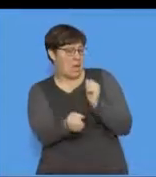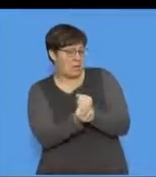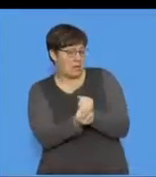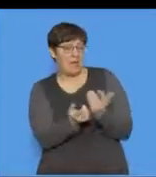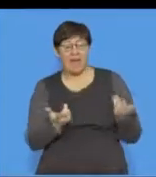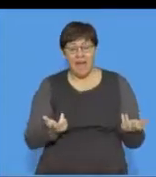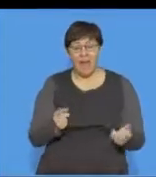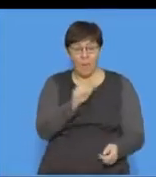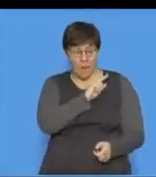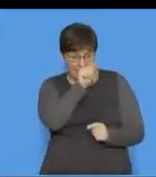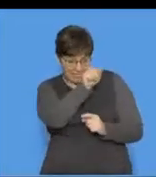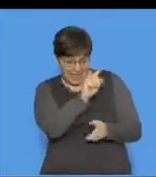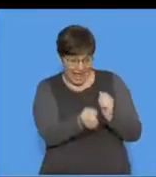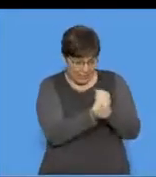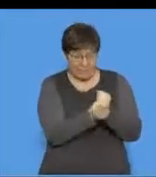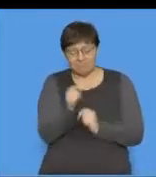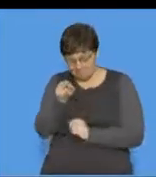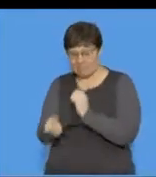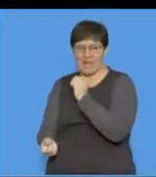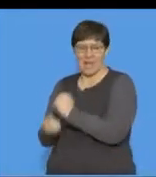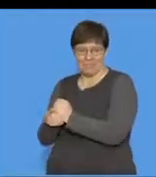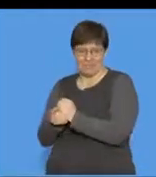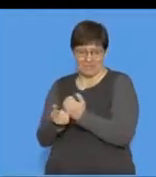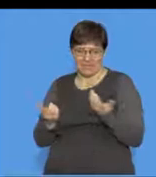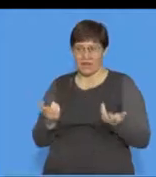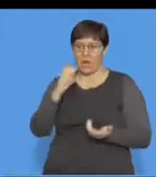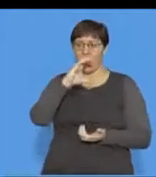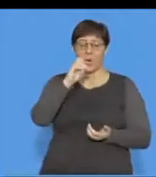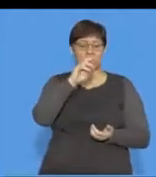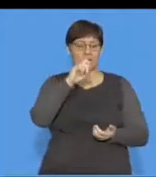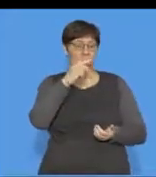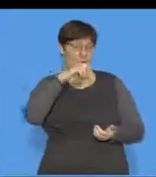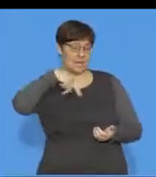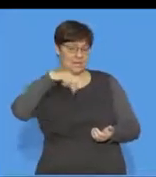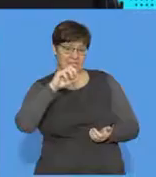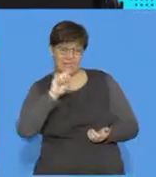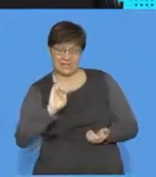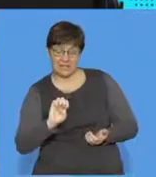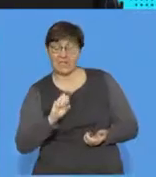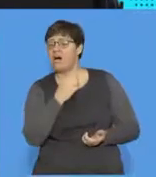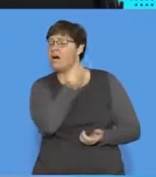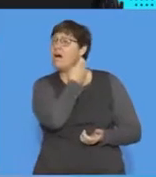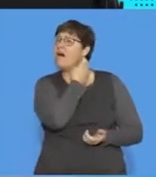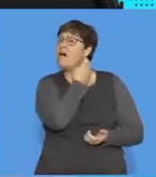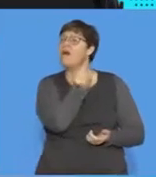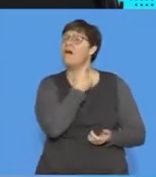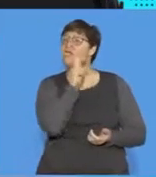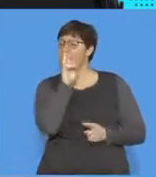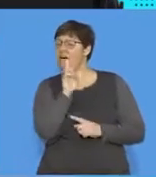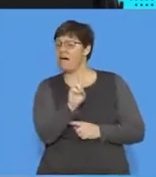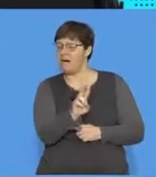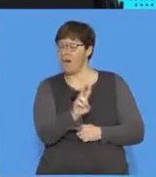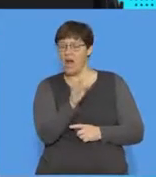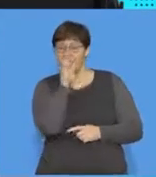consequence, these are all terms that we're going to need in order to focus on where we're going in